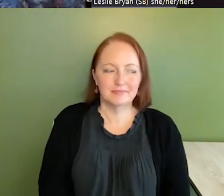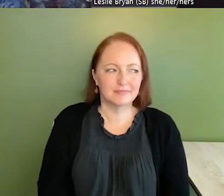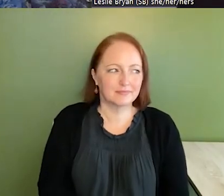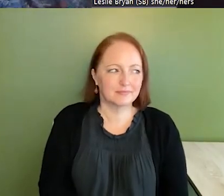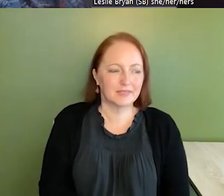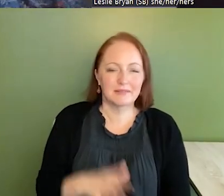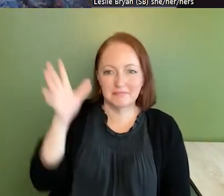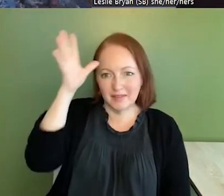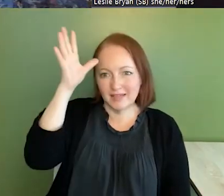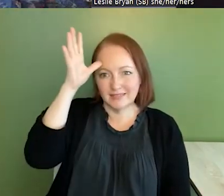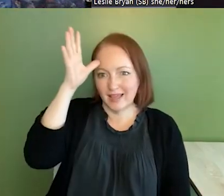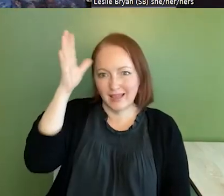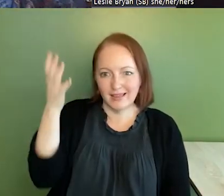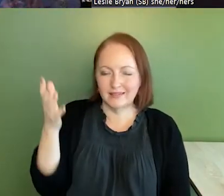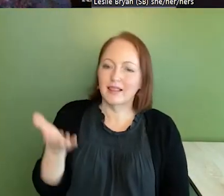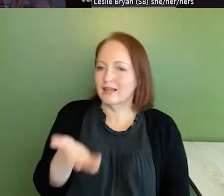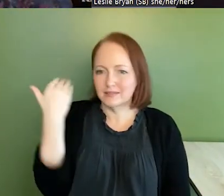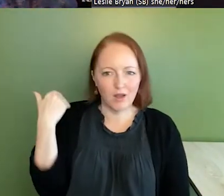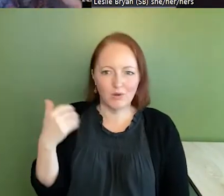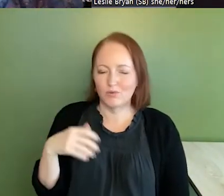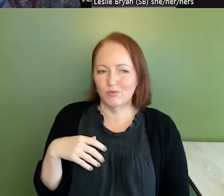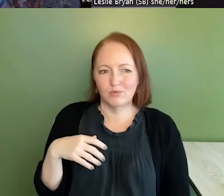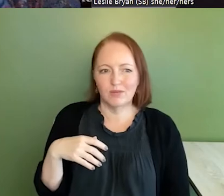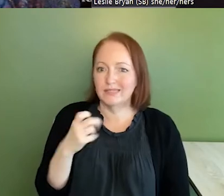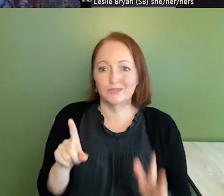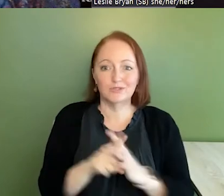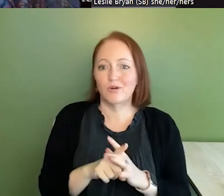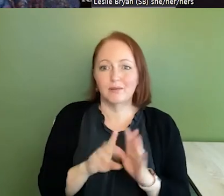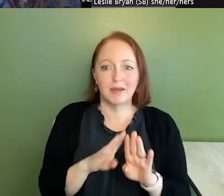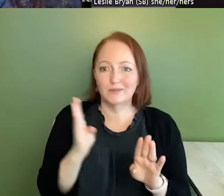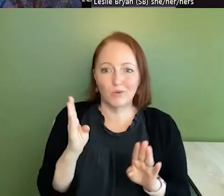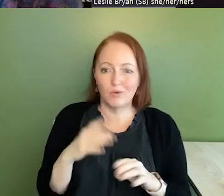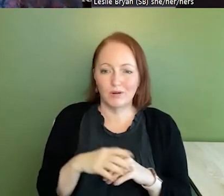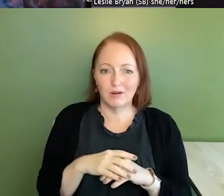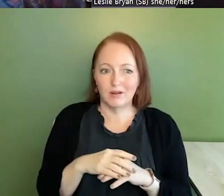My dad just like he was like, let's go. He just showed up at my door one day and